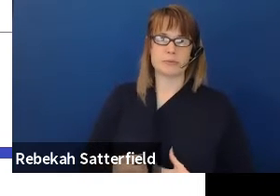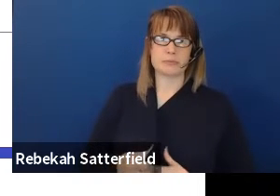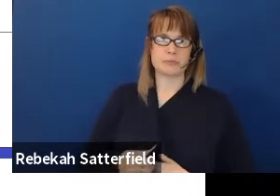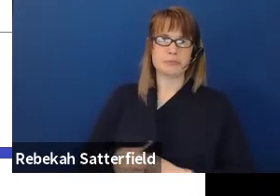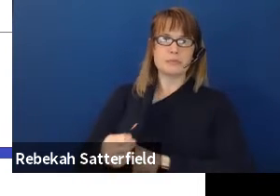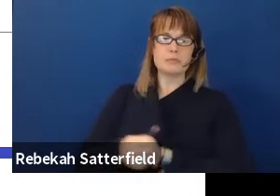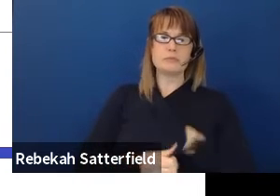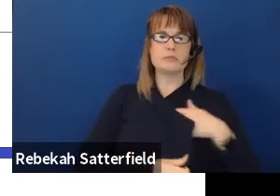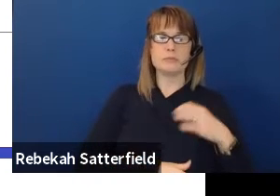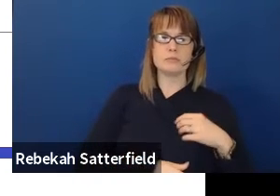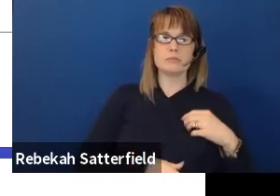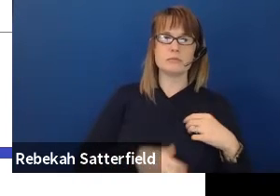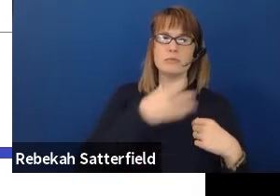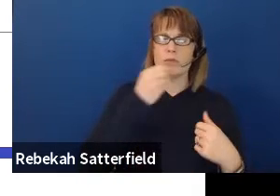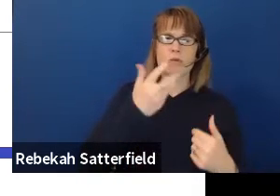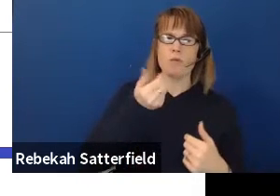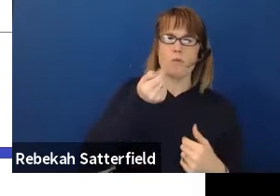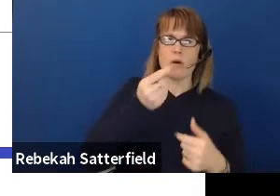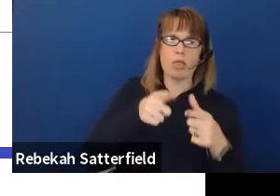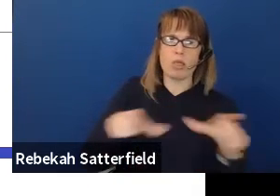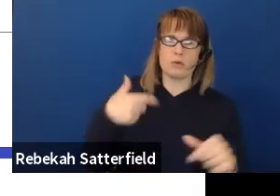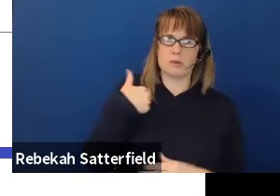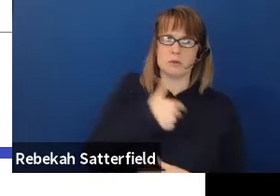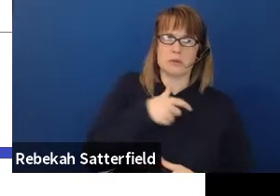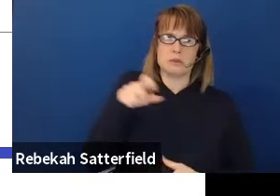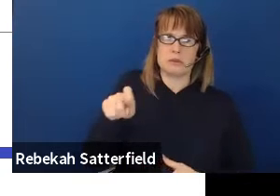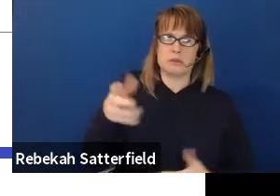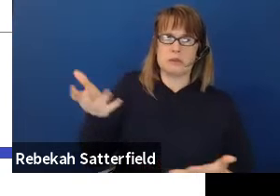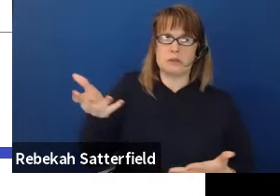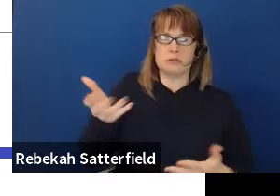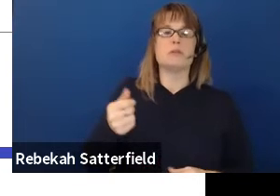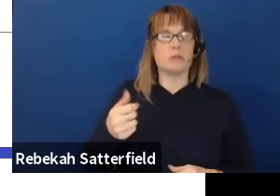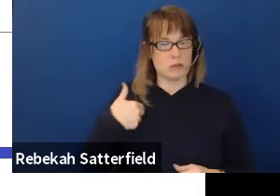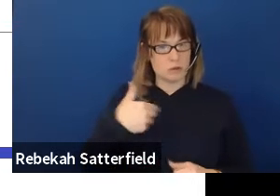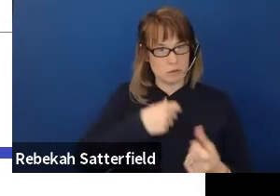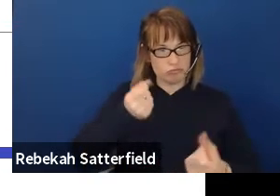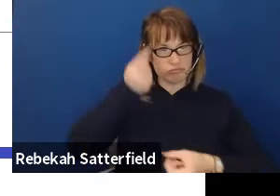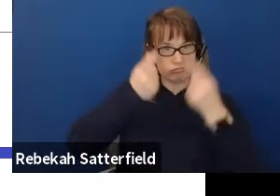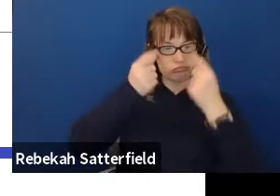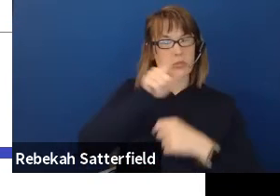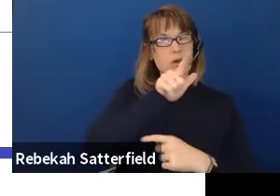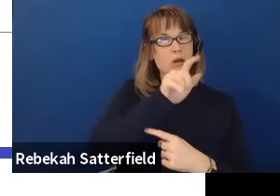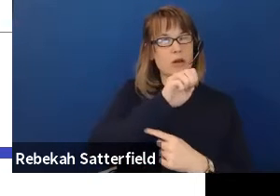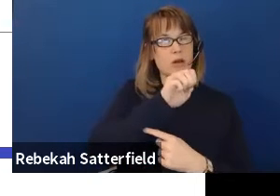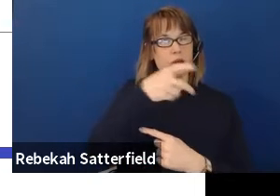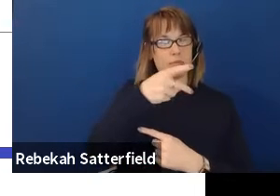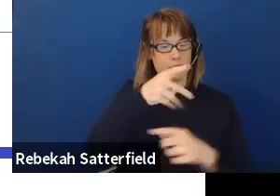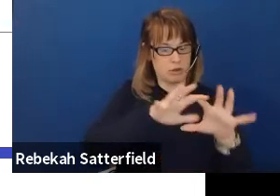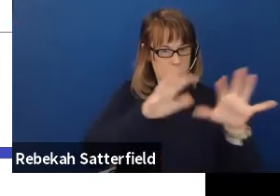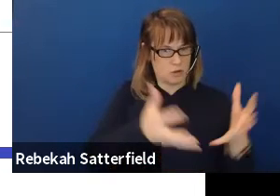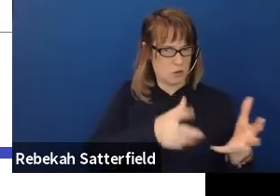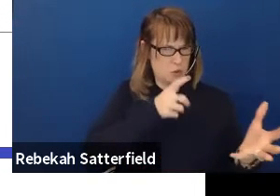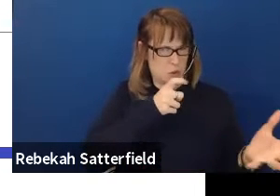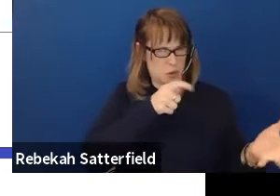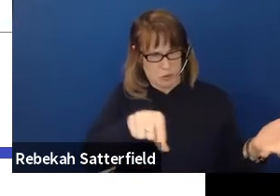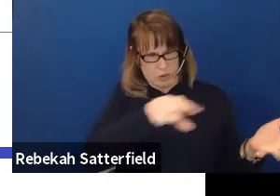And what are the top languages needed? With a solid grasp of the LEP patient population, providers can better plan